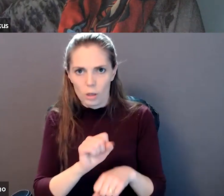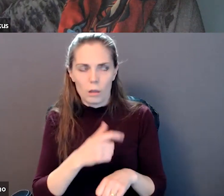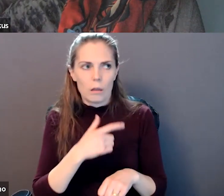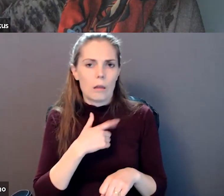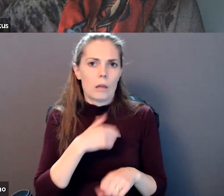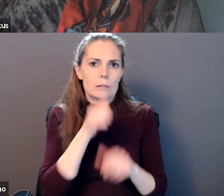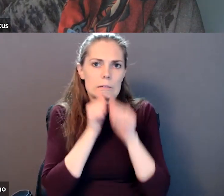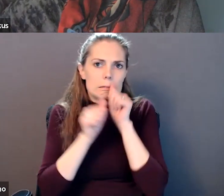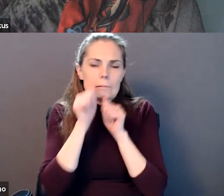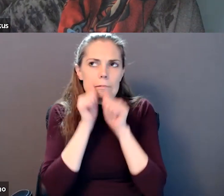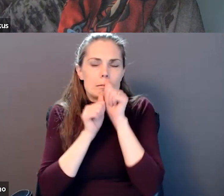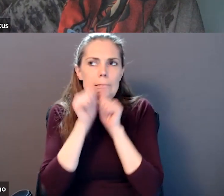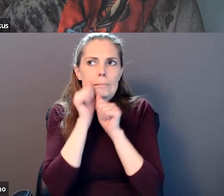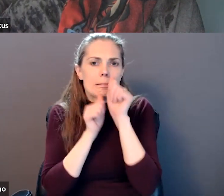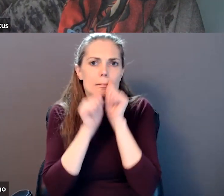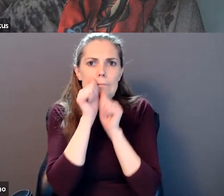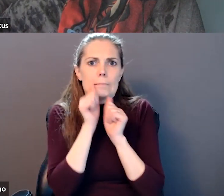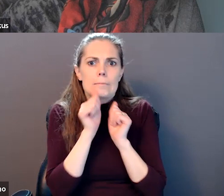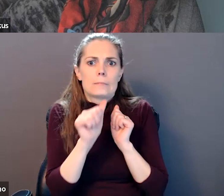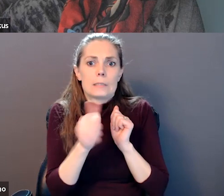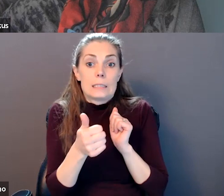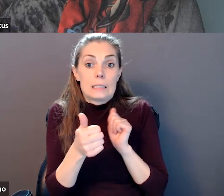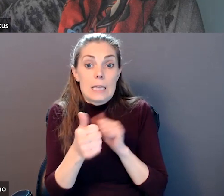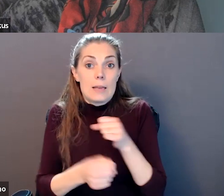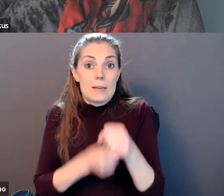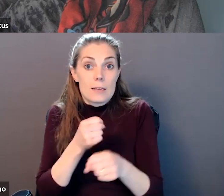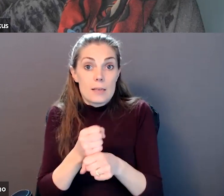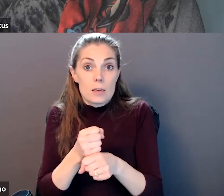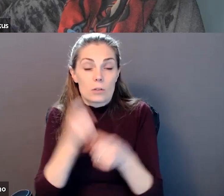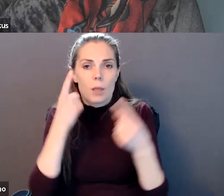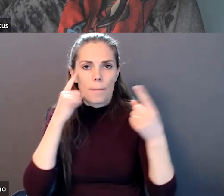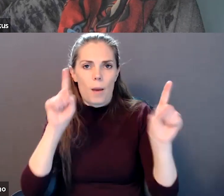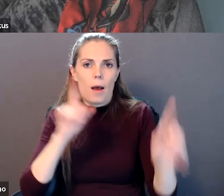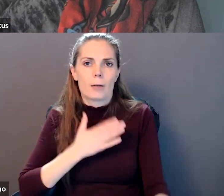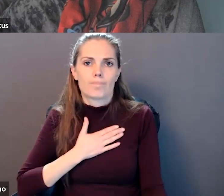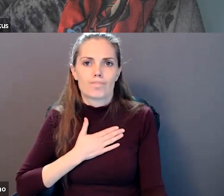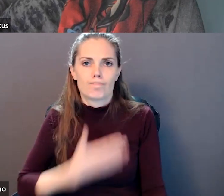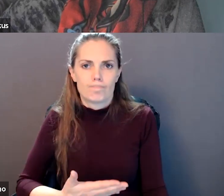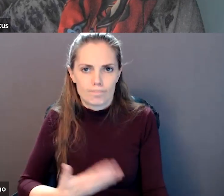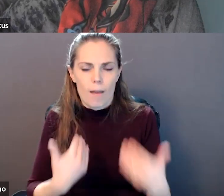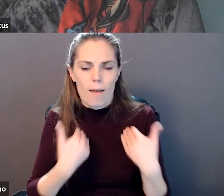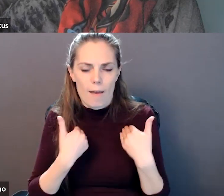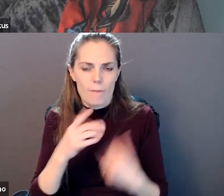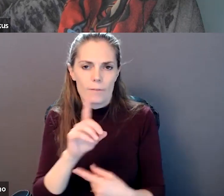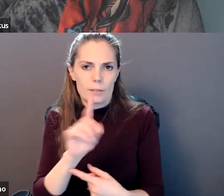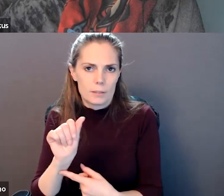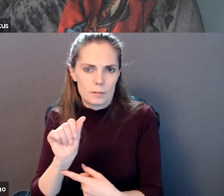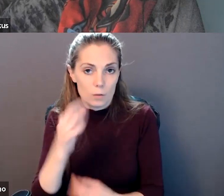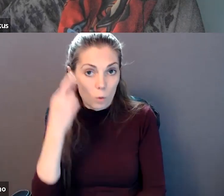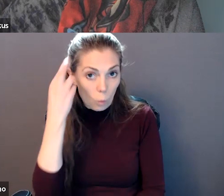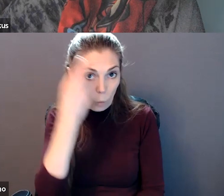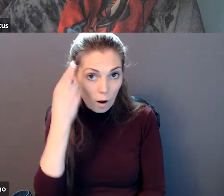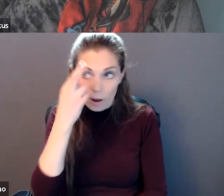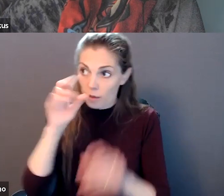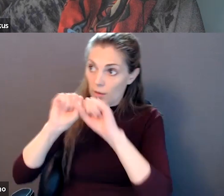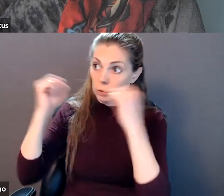I had those same attitudes reflected in our larger society